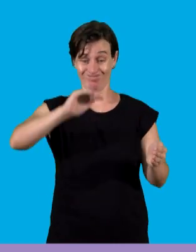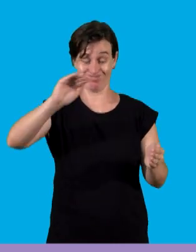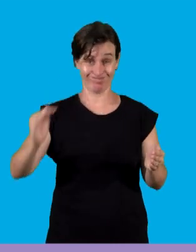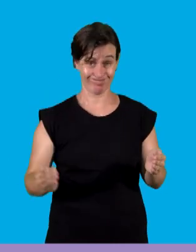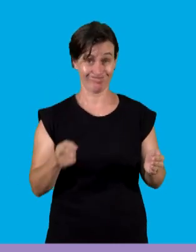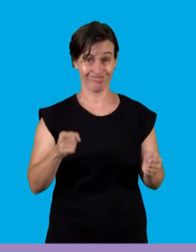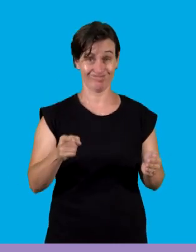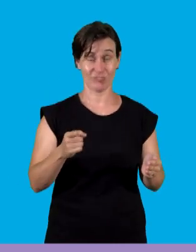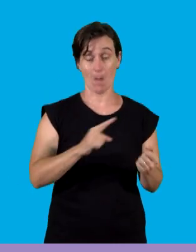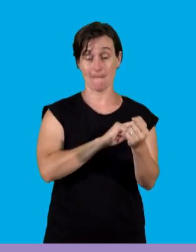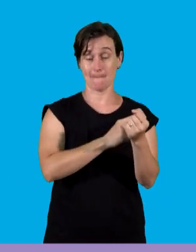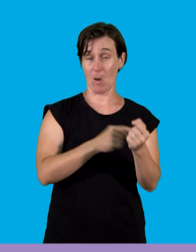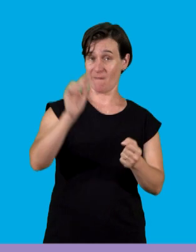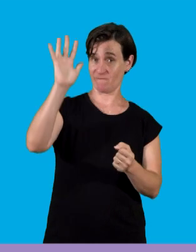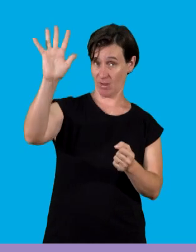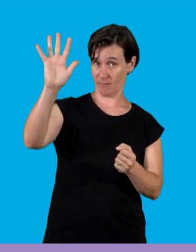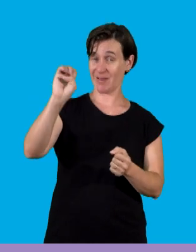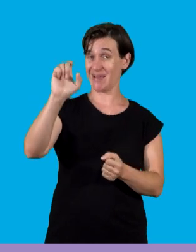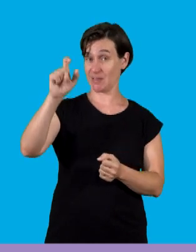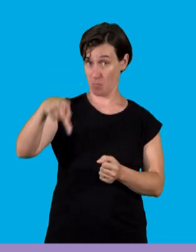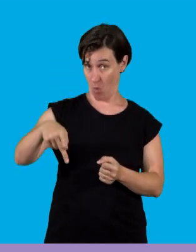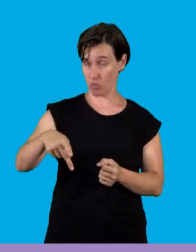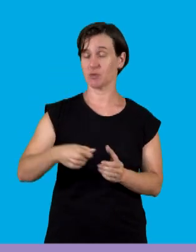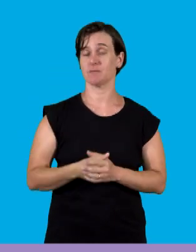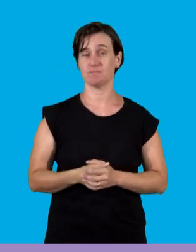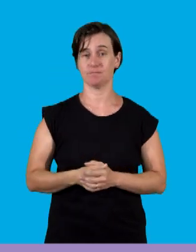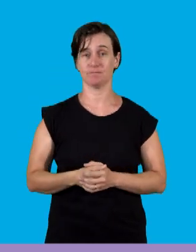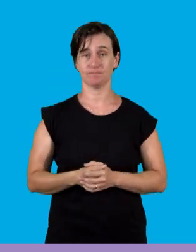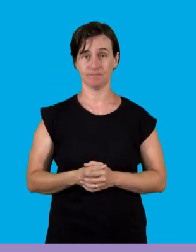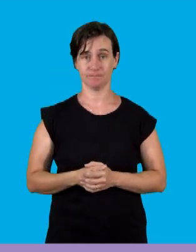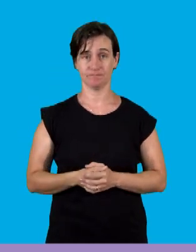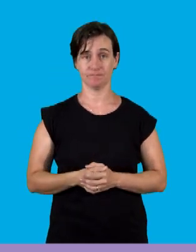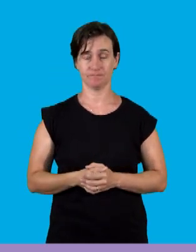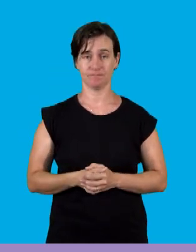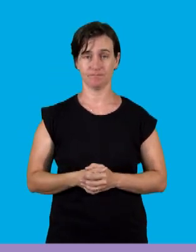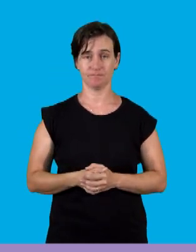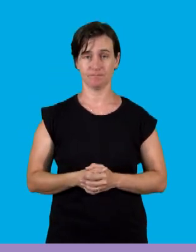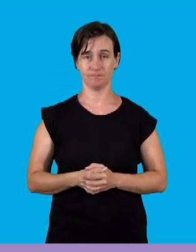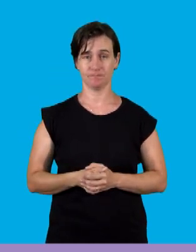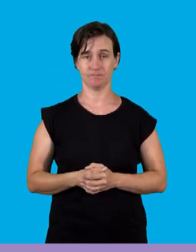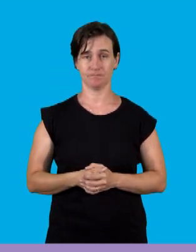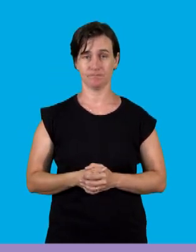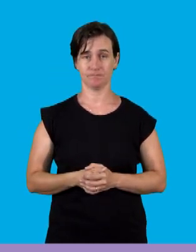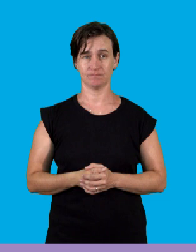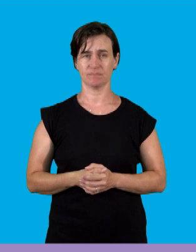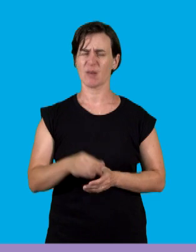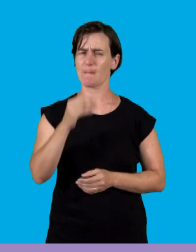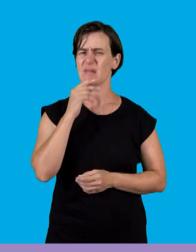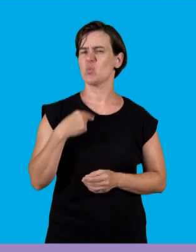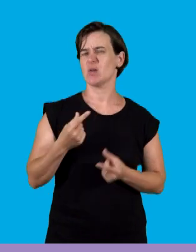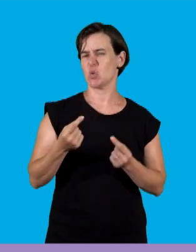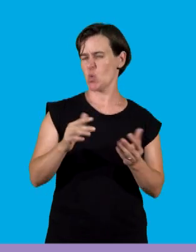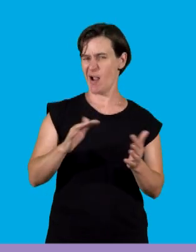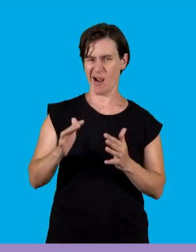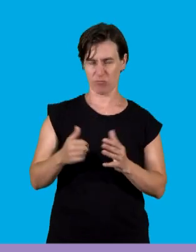exponent 3 raised to the power of 5. Raised to an exponent of 5. So